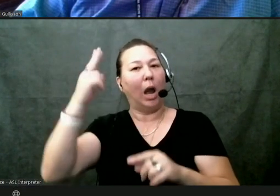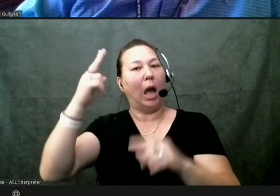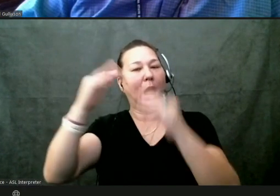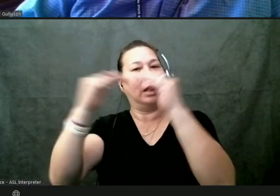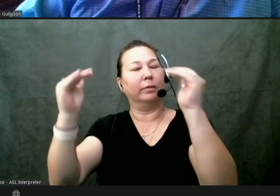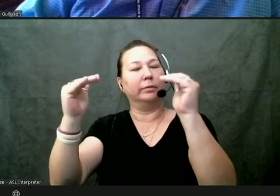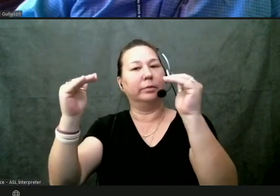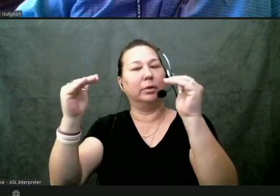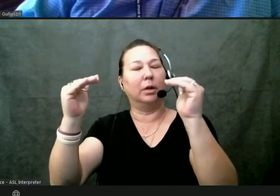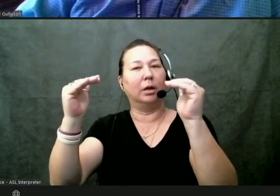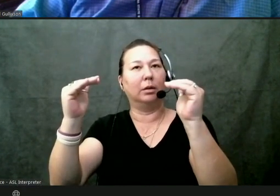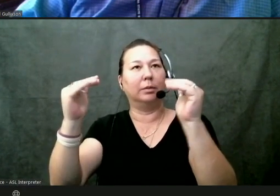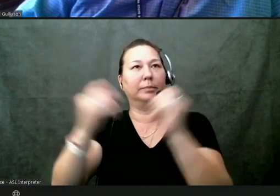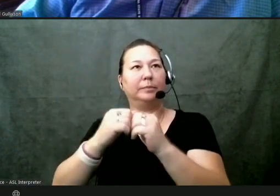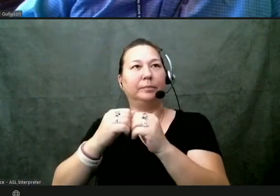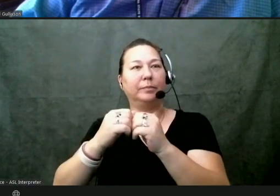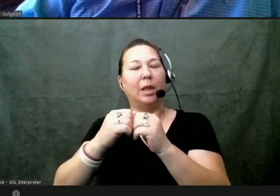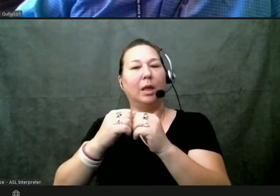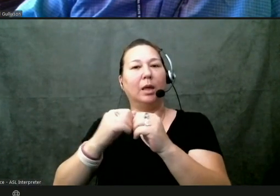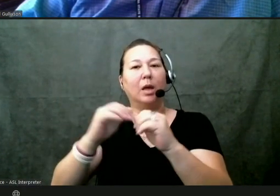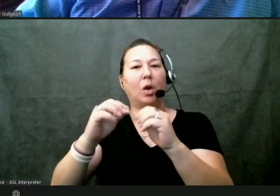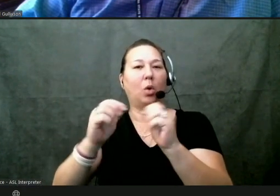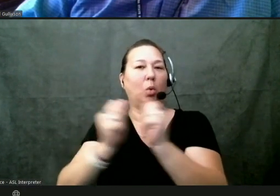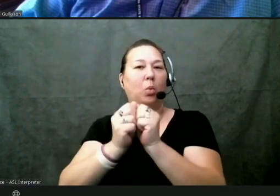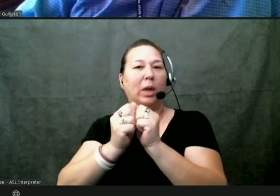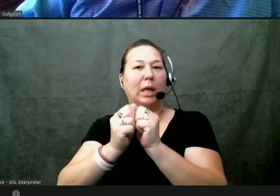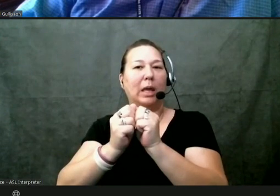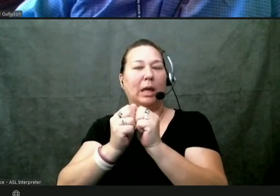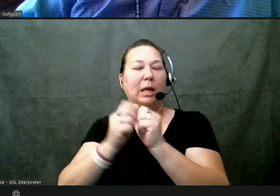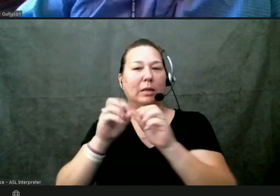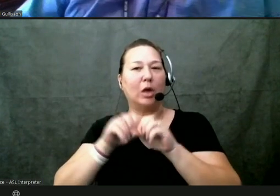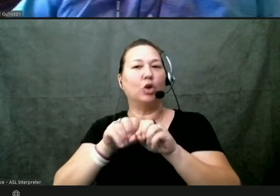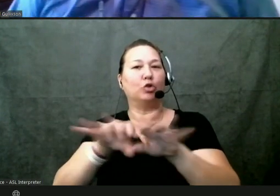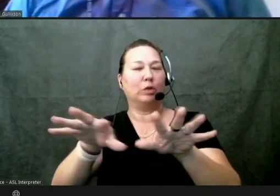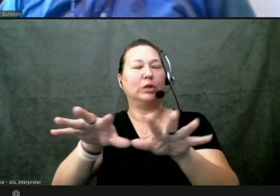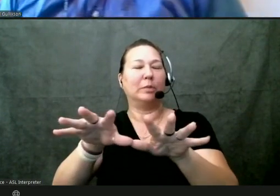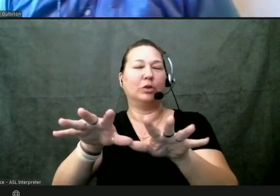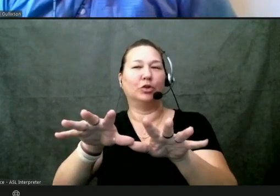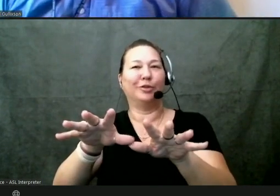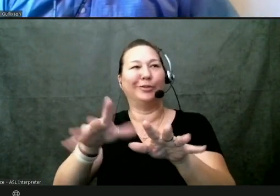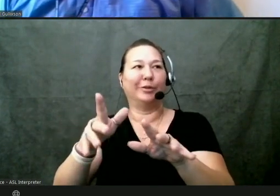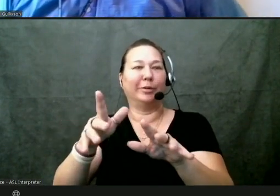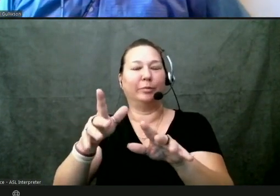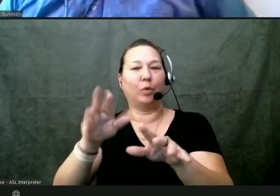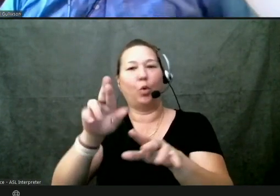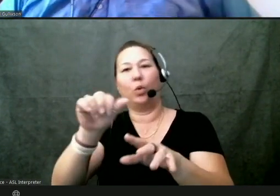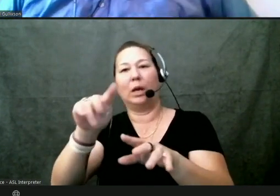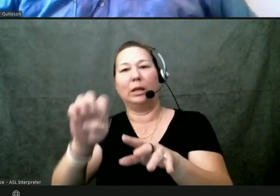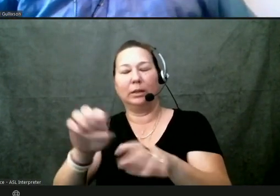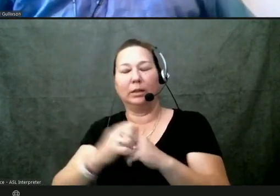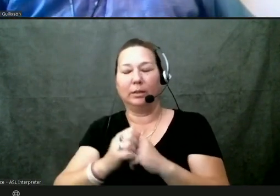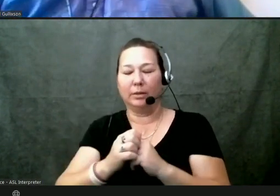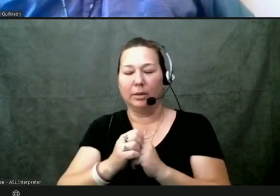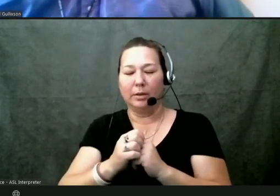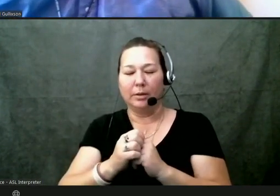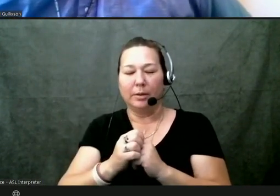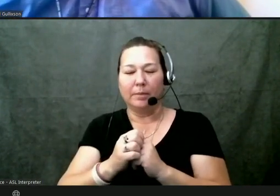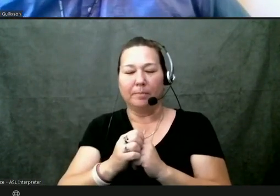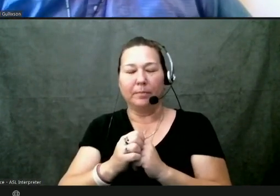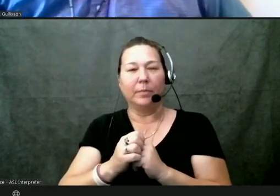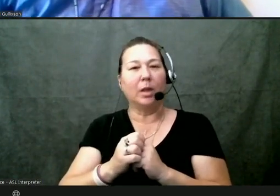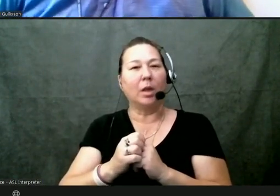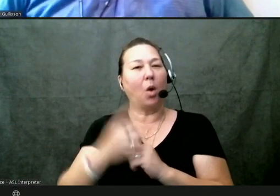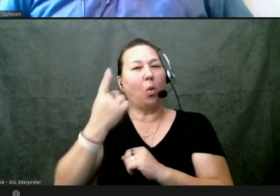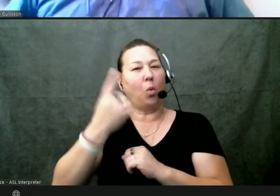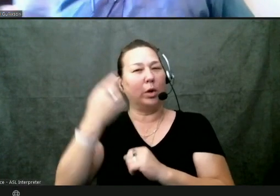or the transmission factor or rate. And one of the reasons, and we gave a pretty clear presentation